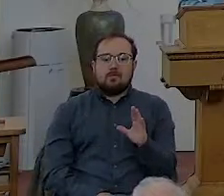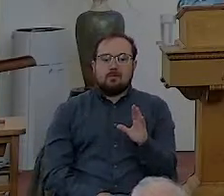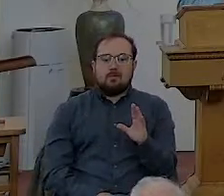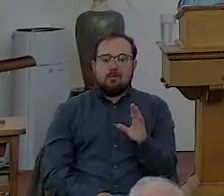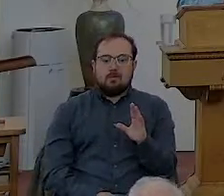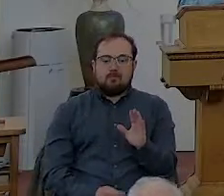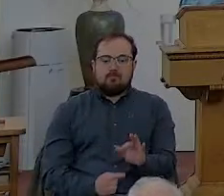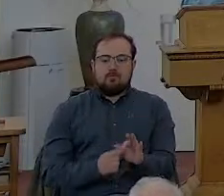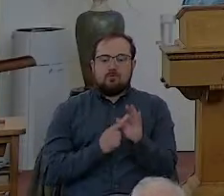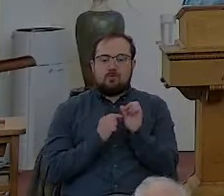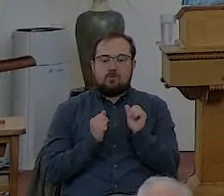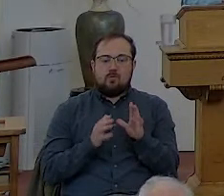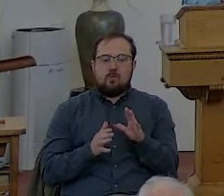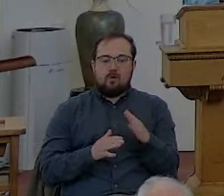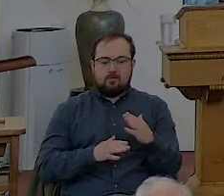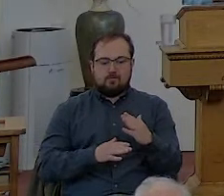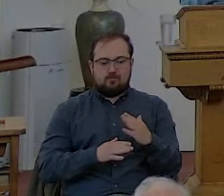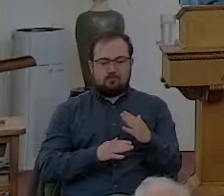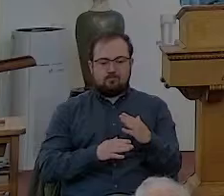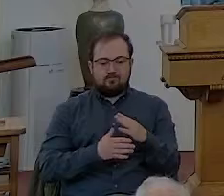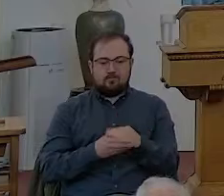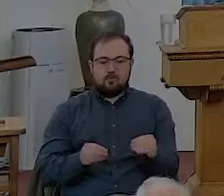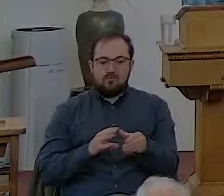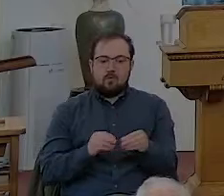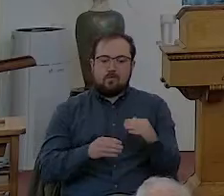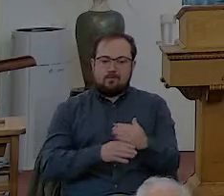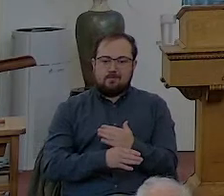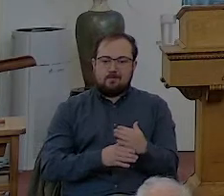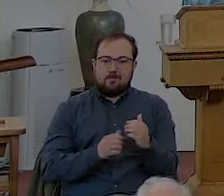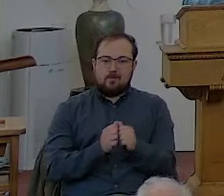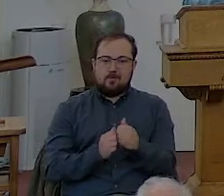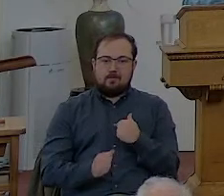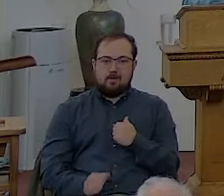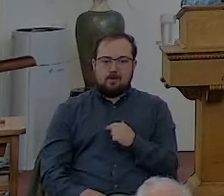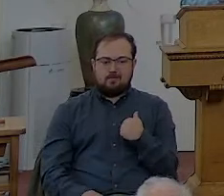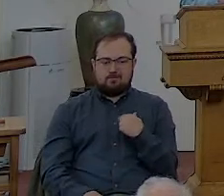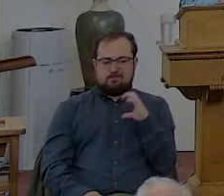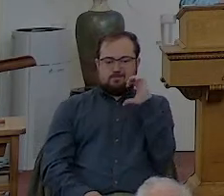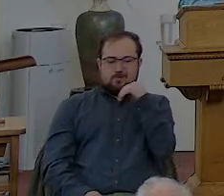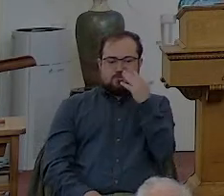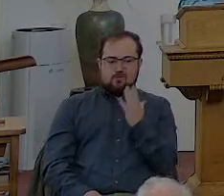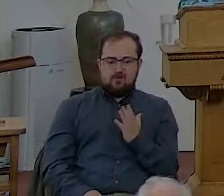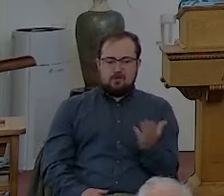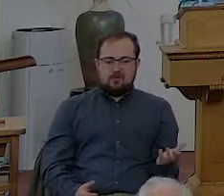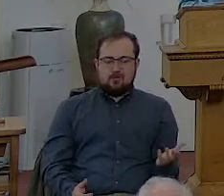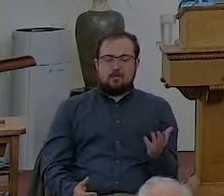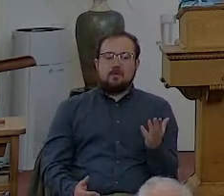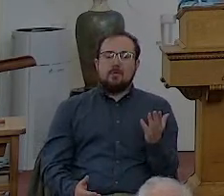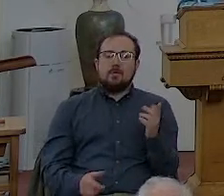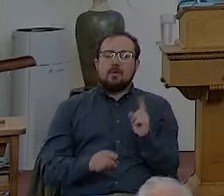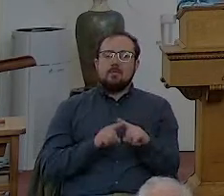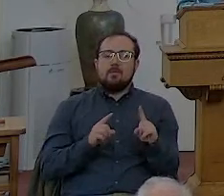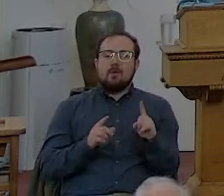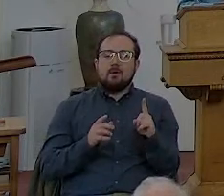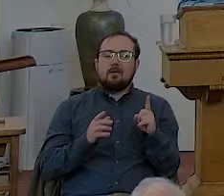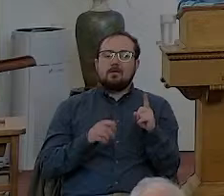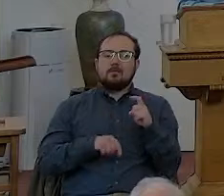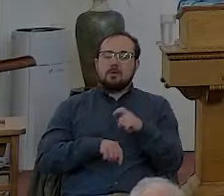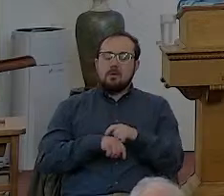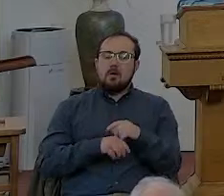of sharing their story with me, a stranger who, with time, may become a